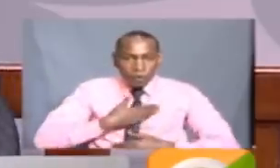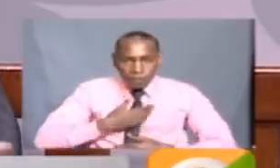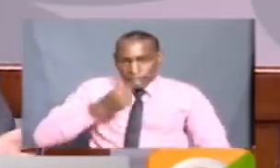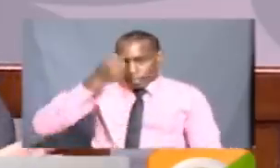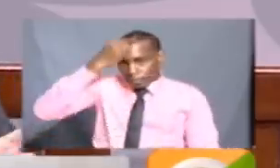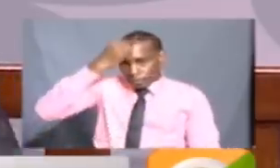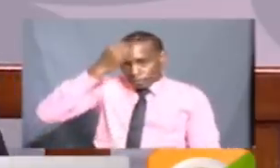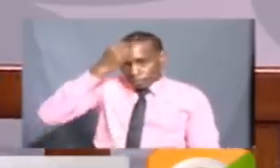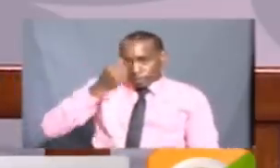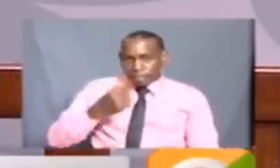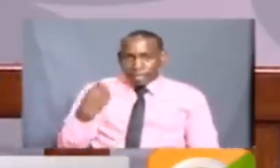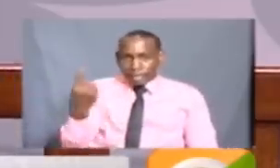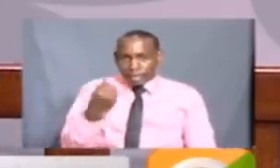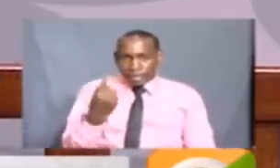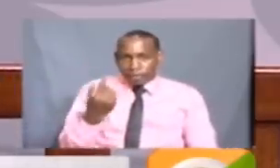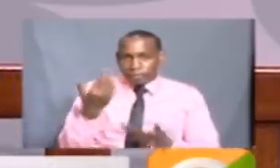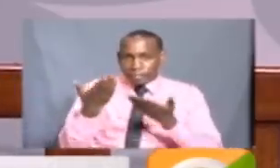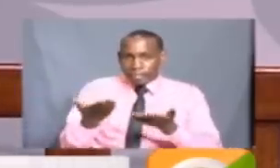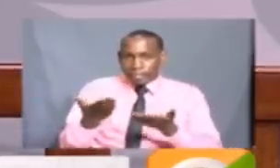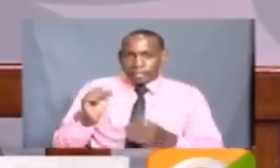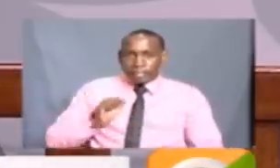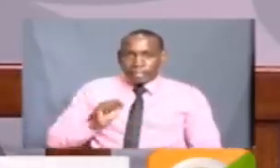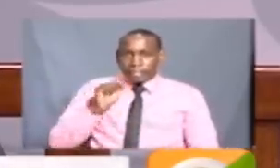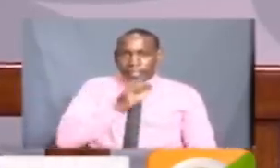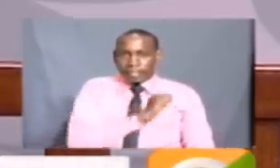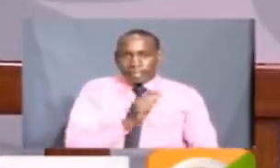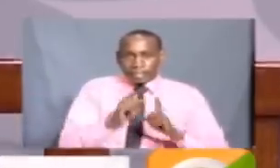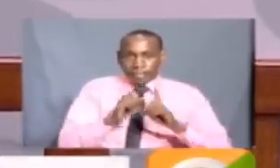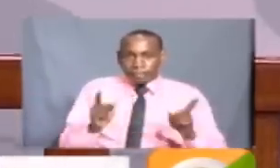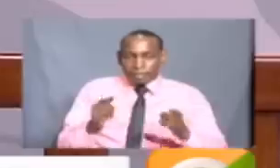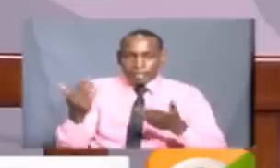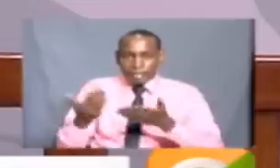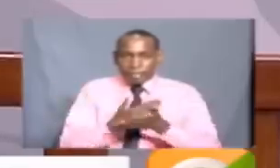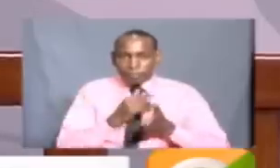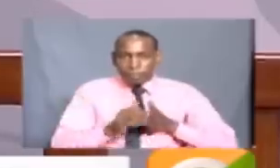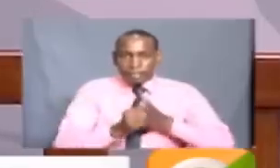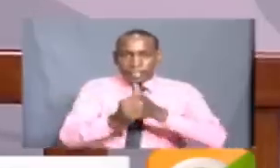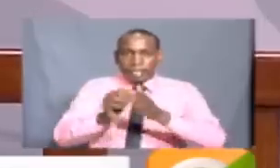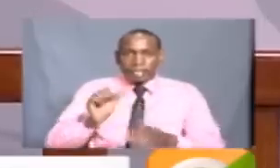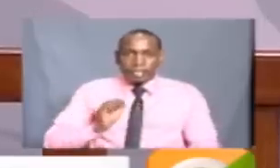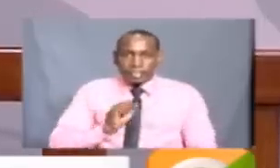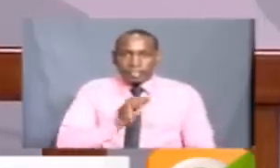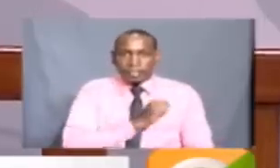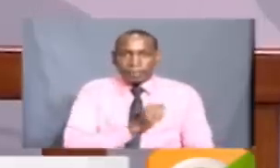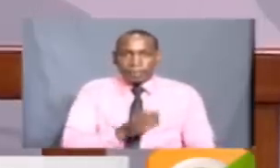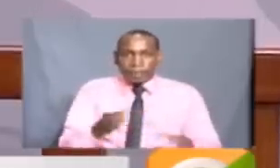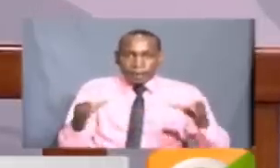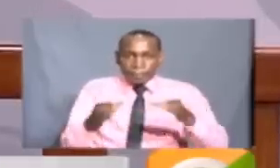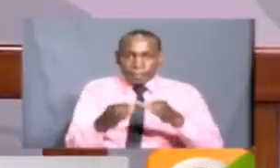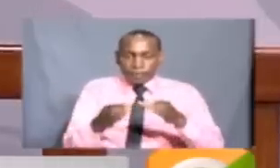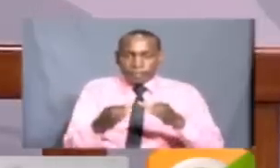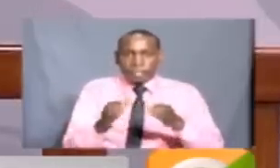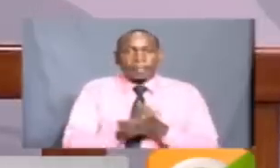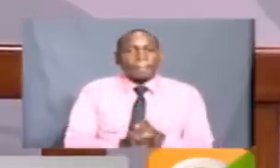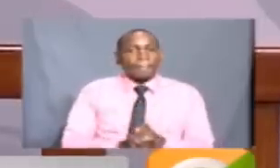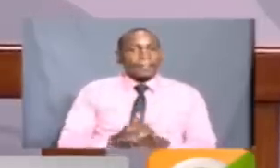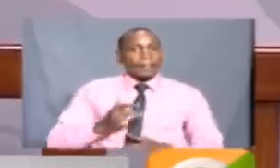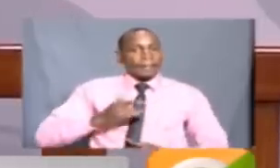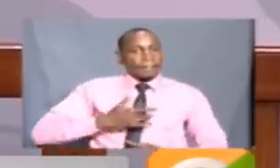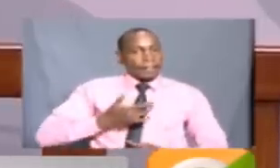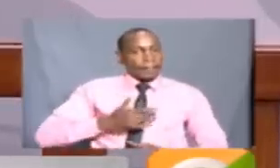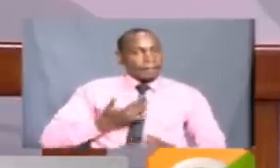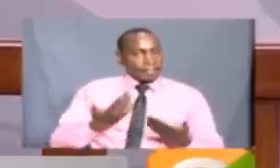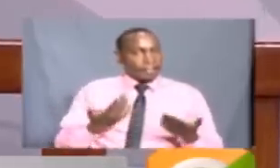on his own right in the Senate, although he was deprived of the leadership of the Senate, the minority. So there is a sense in